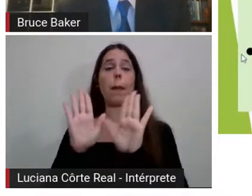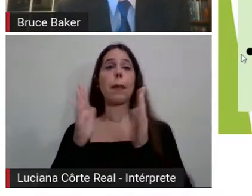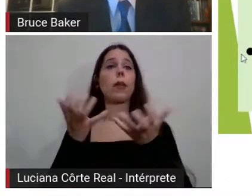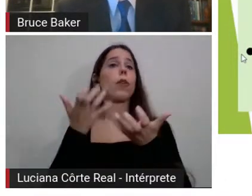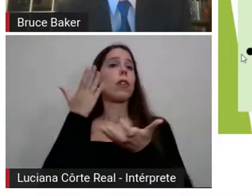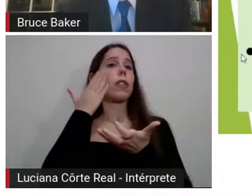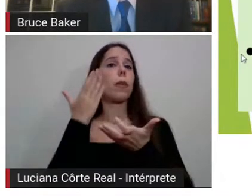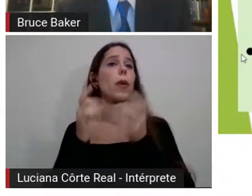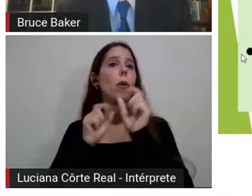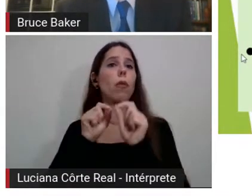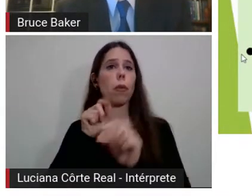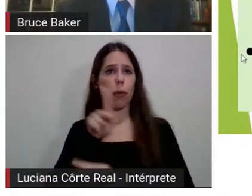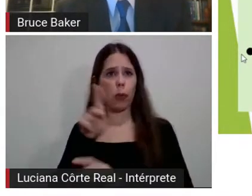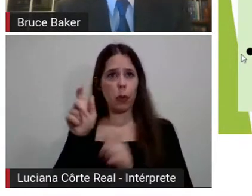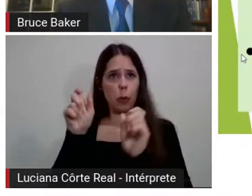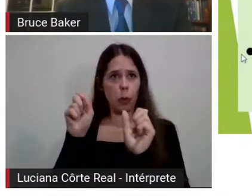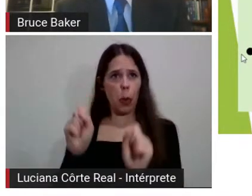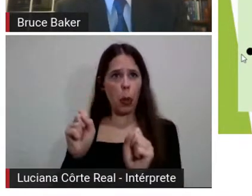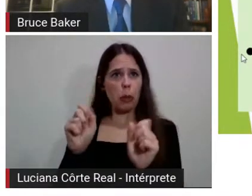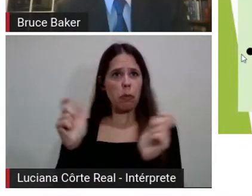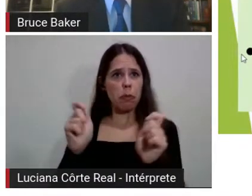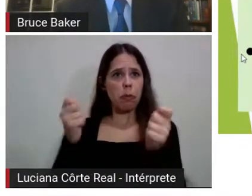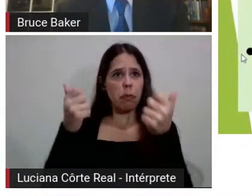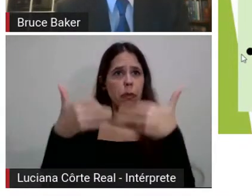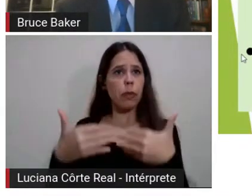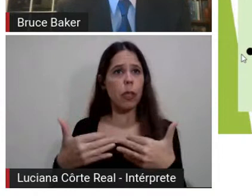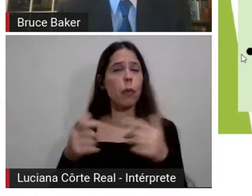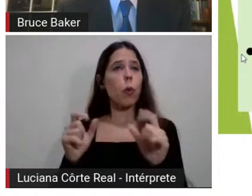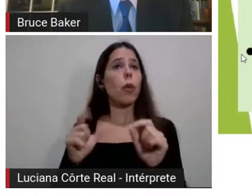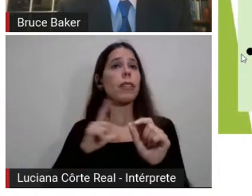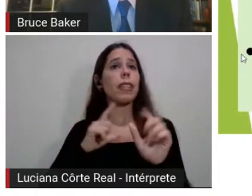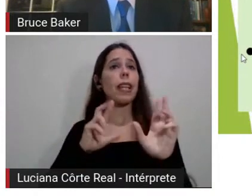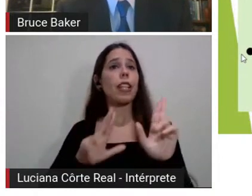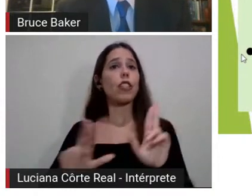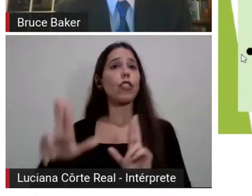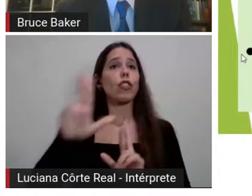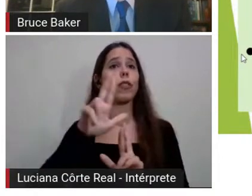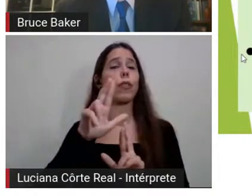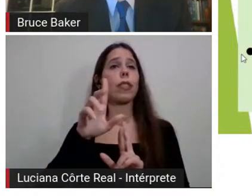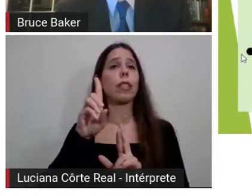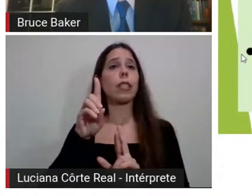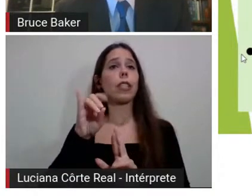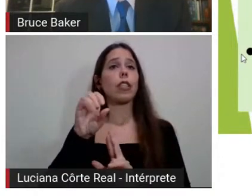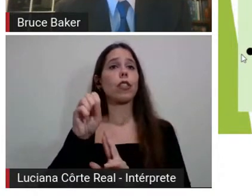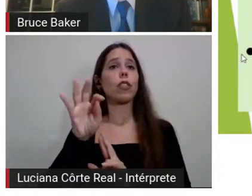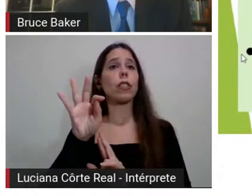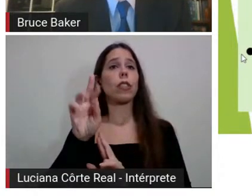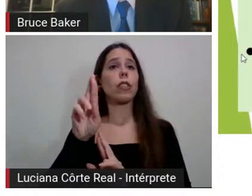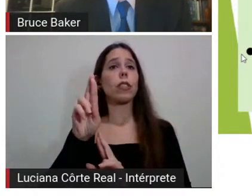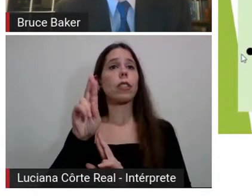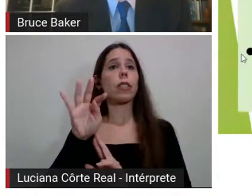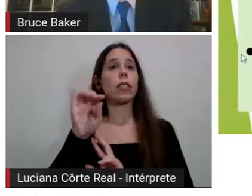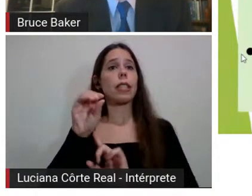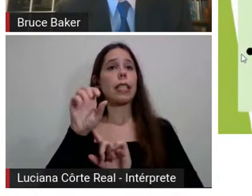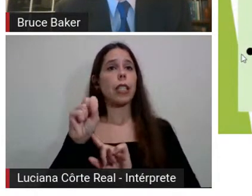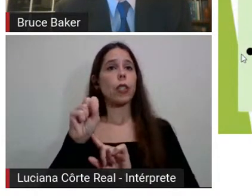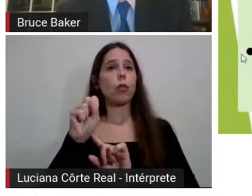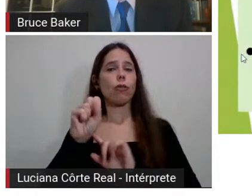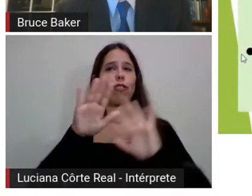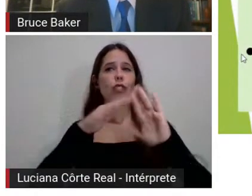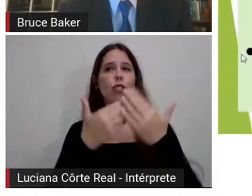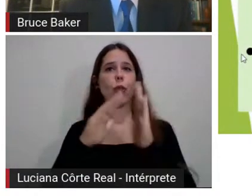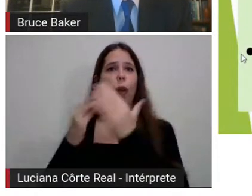um pouquinho das diferenças entre os distritos no mesmo estado, entre os distritos escolares, porque